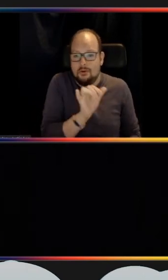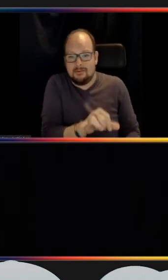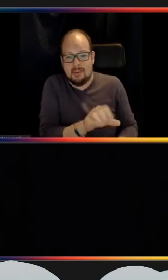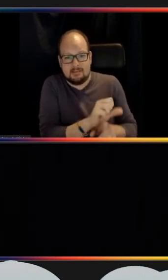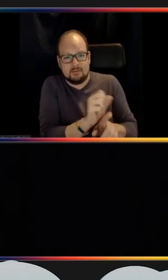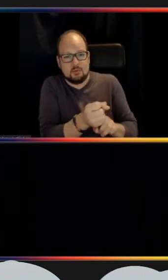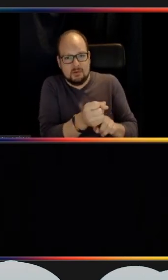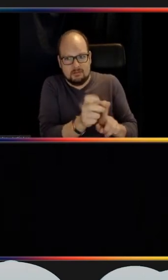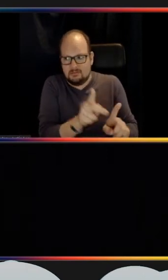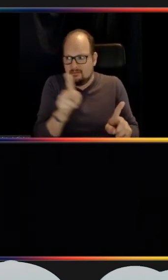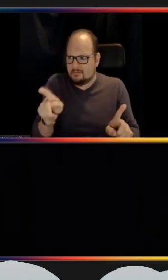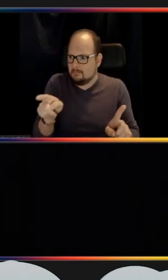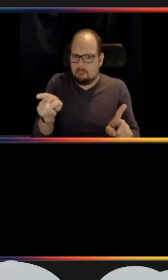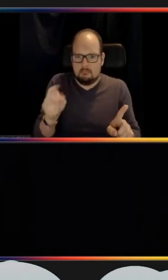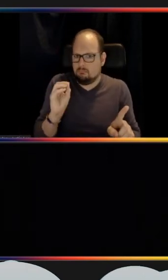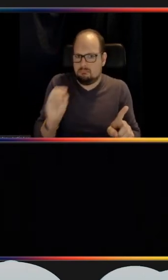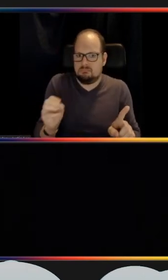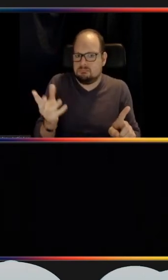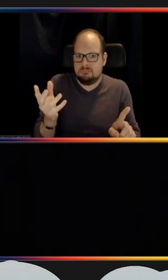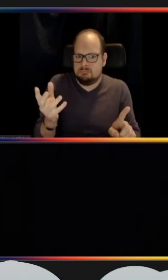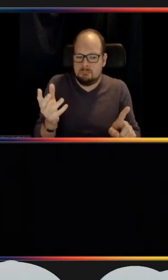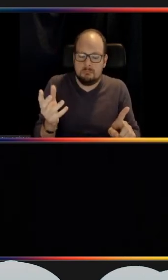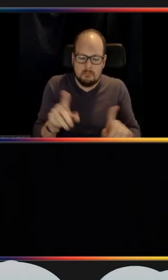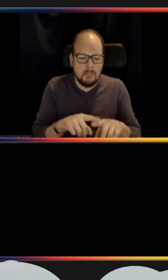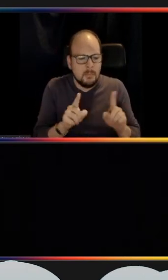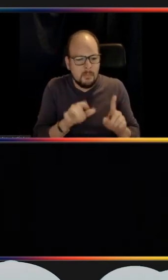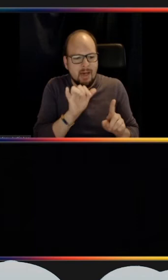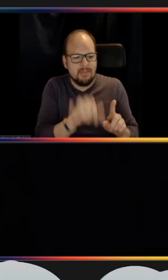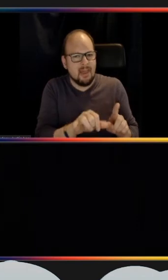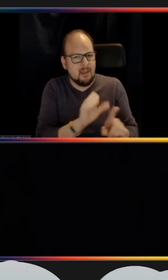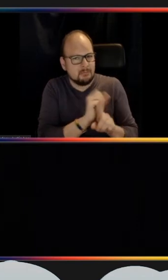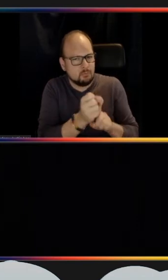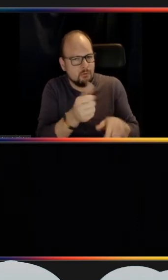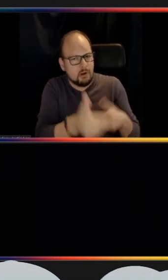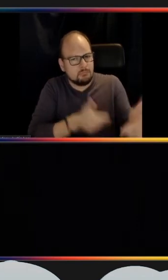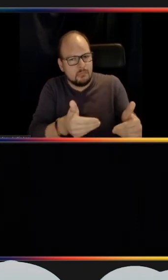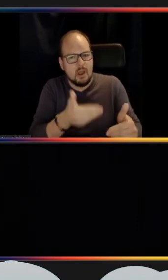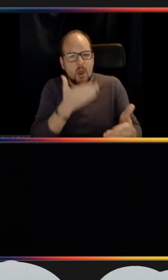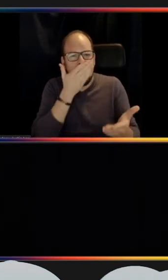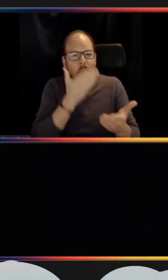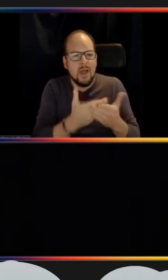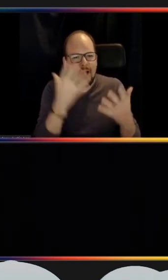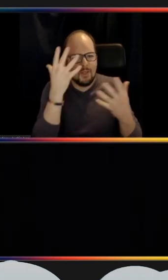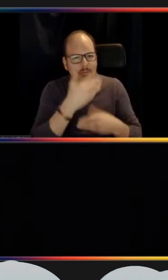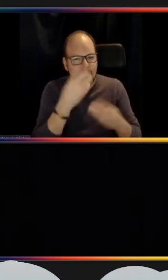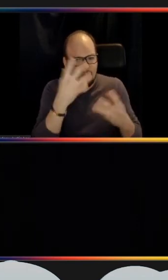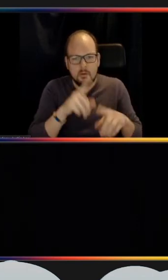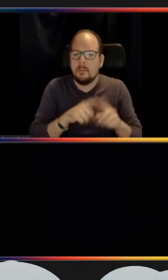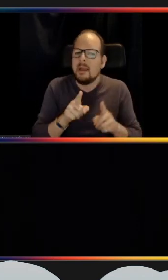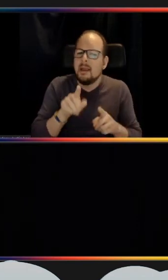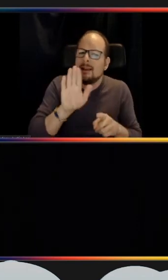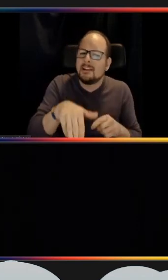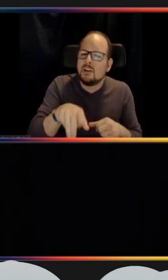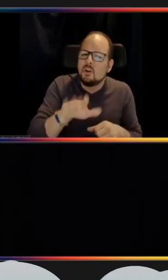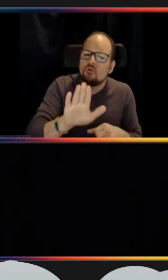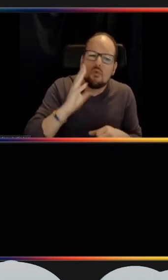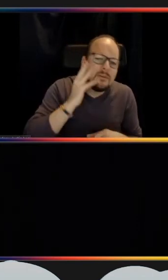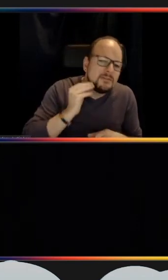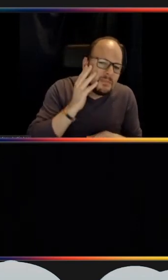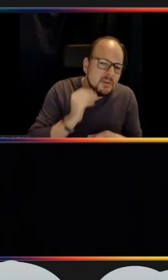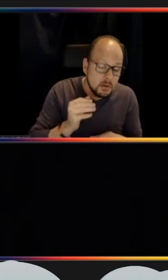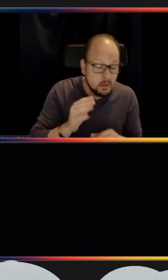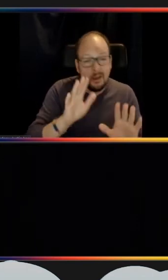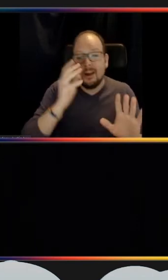handled so beautifully. How was it for you, you know, taking on something so heavy? It was one of the toughest episodes